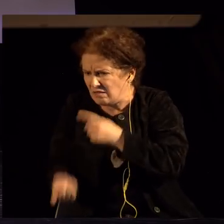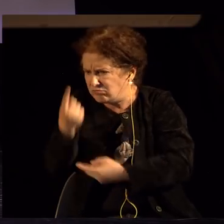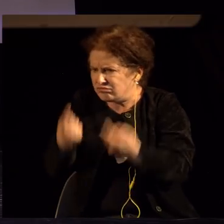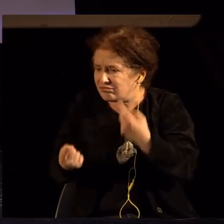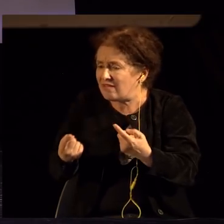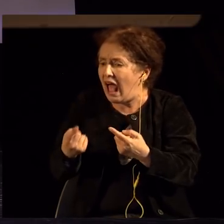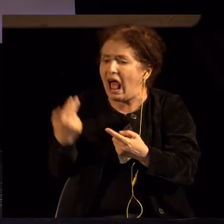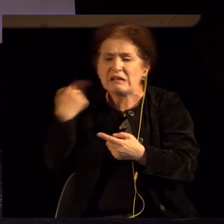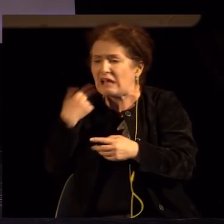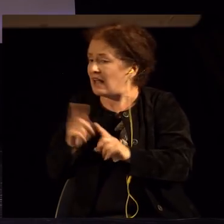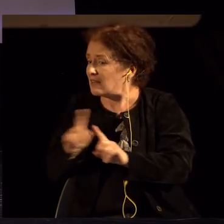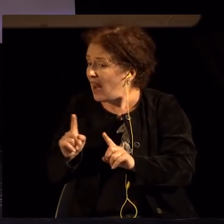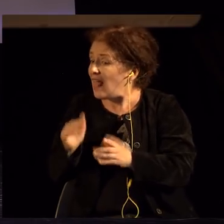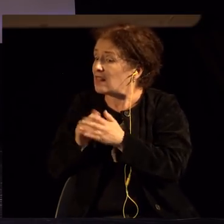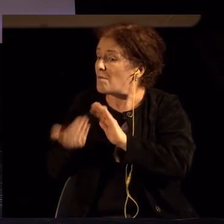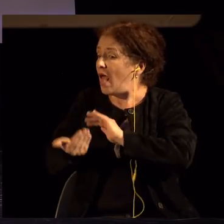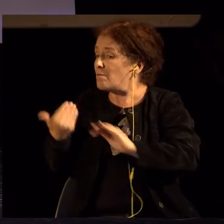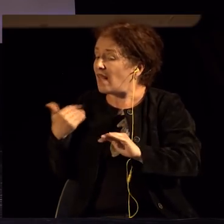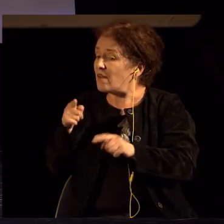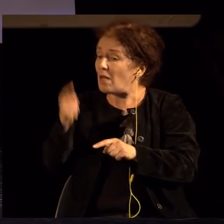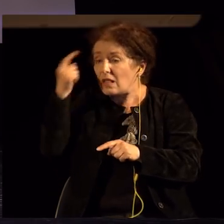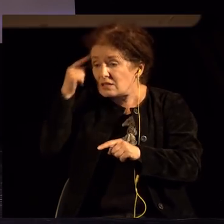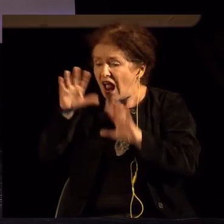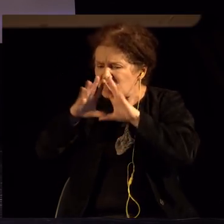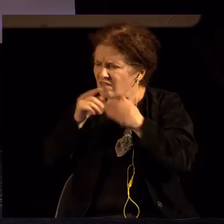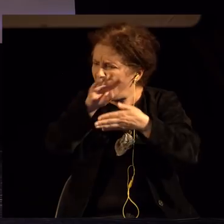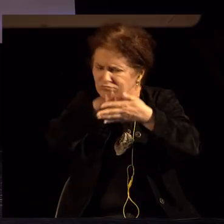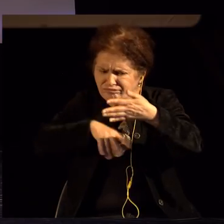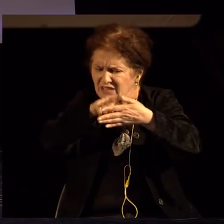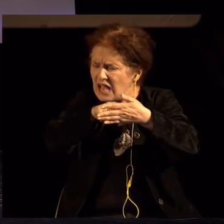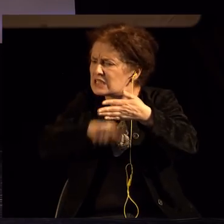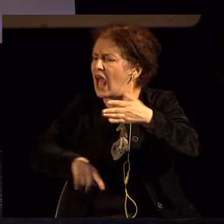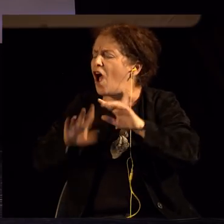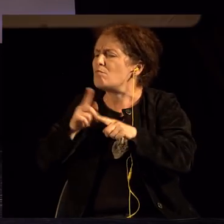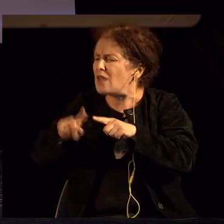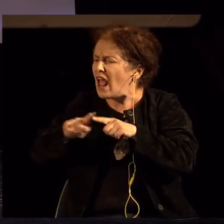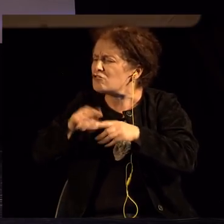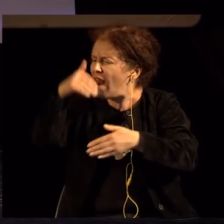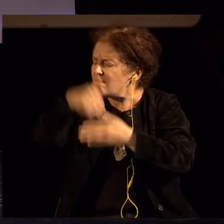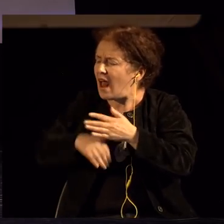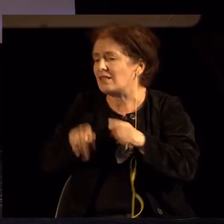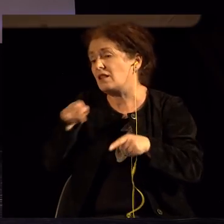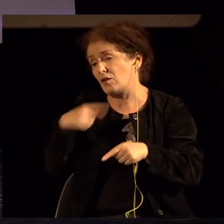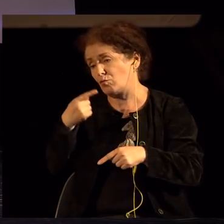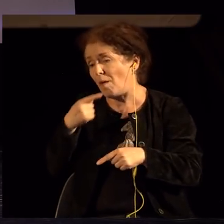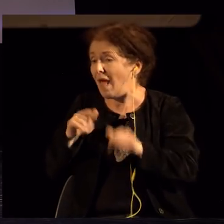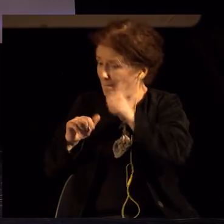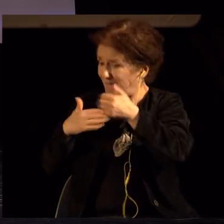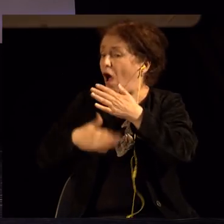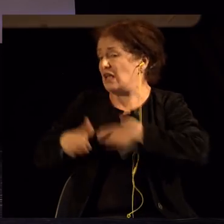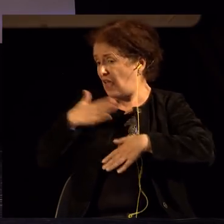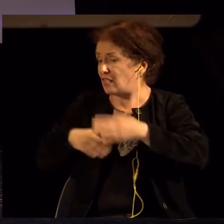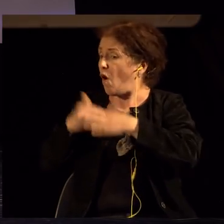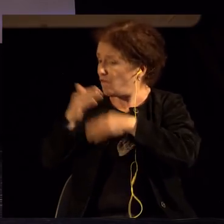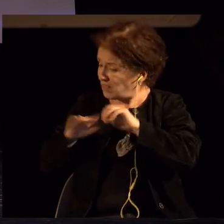And that is seen as the number one goal for sex education. So talking about pleasure and enjoyable sex, to